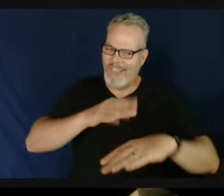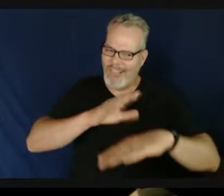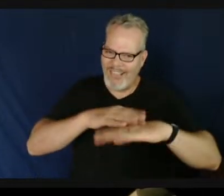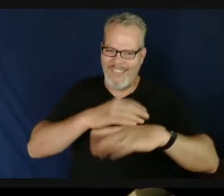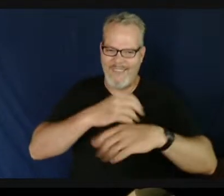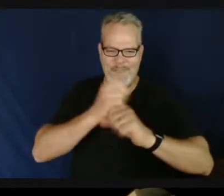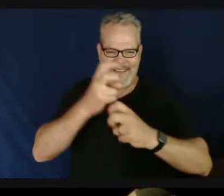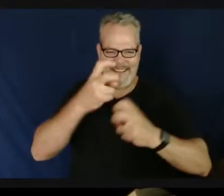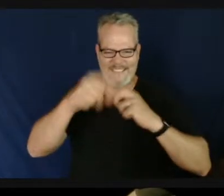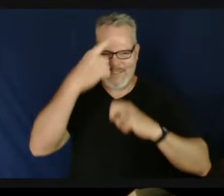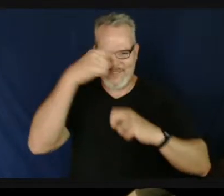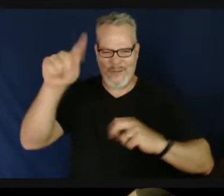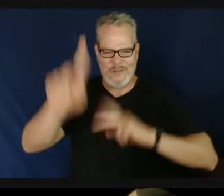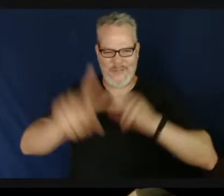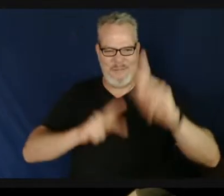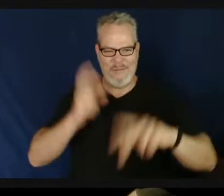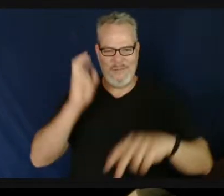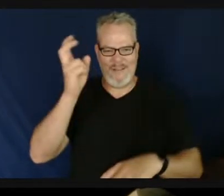Will you pull it off of there?